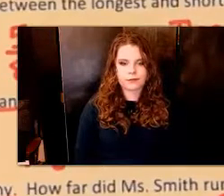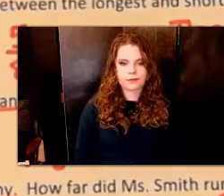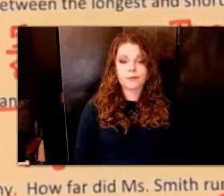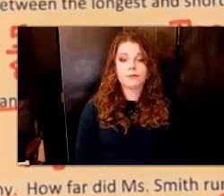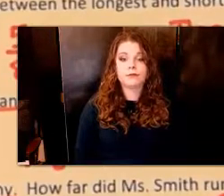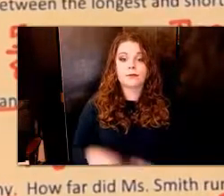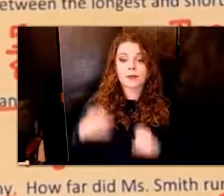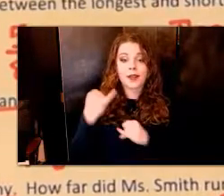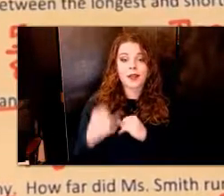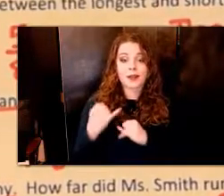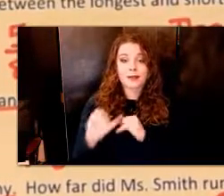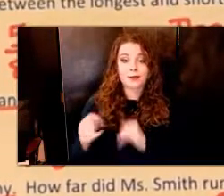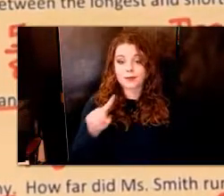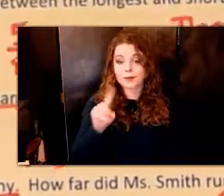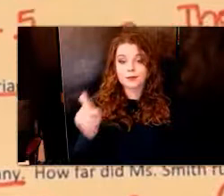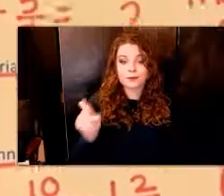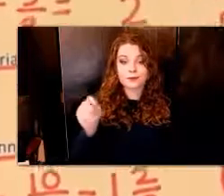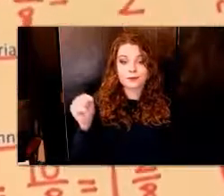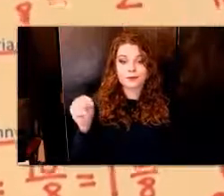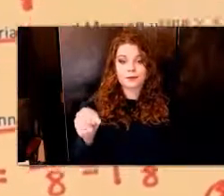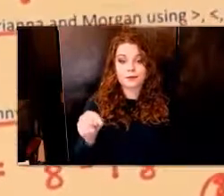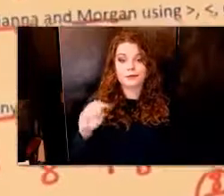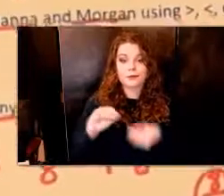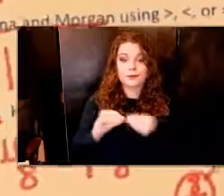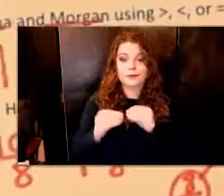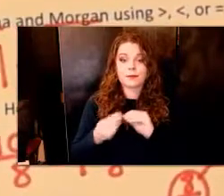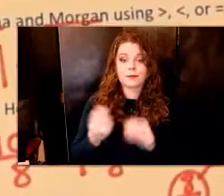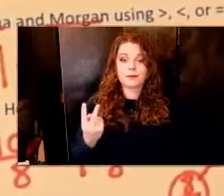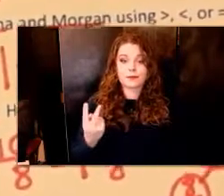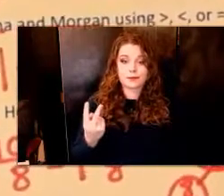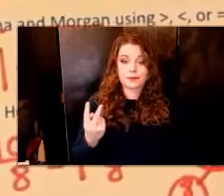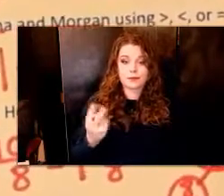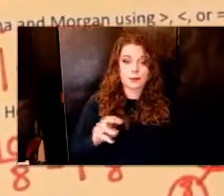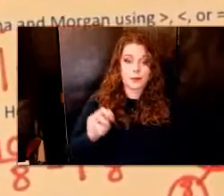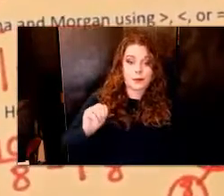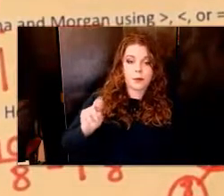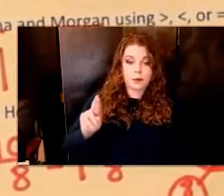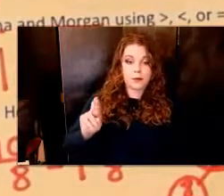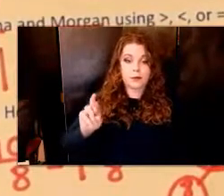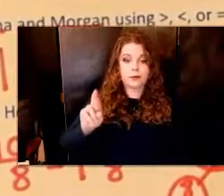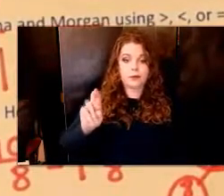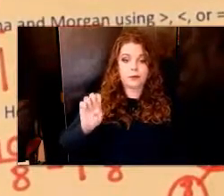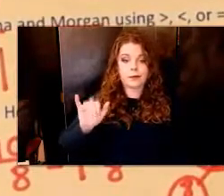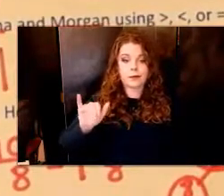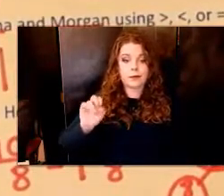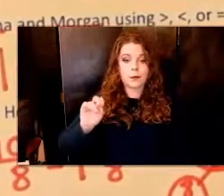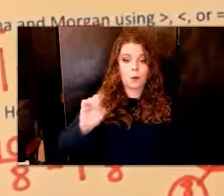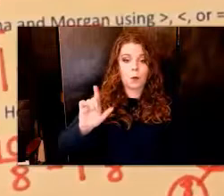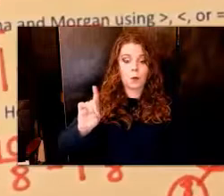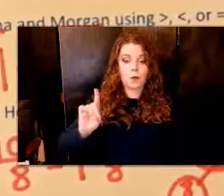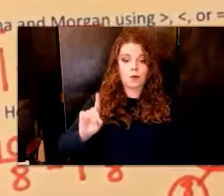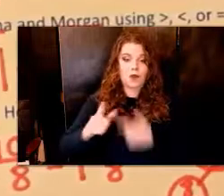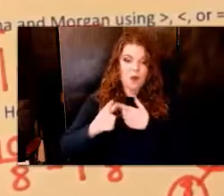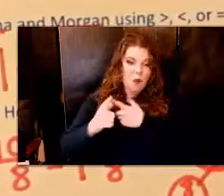Then the final question that we have here on number 2, it says Mr. Reynolds ran 1 and